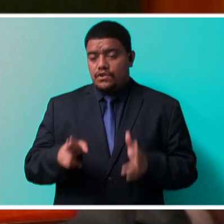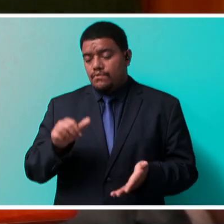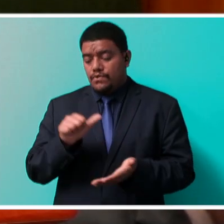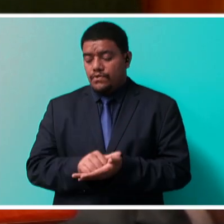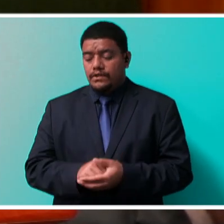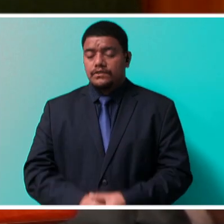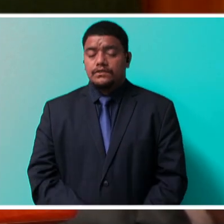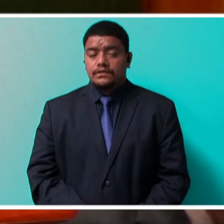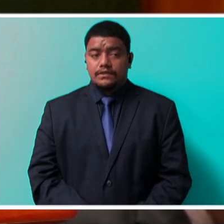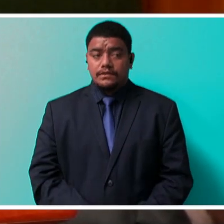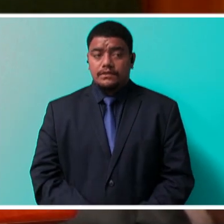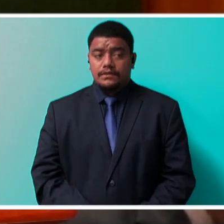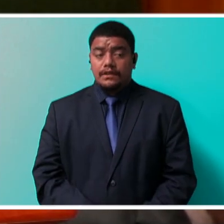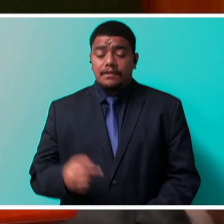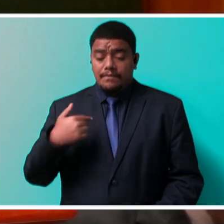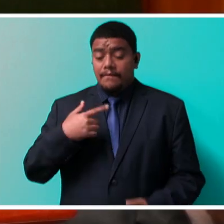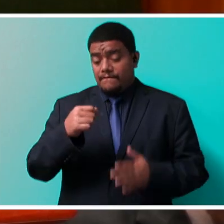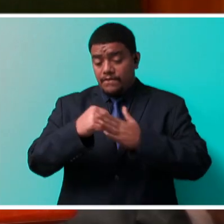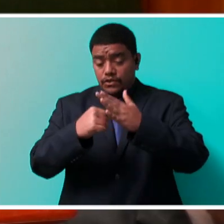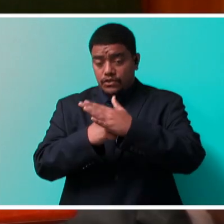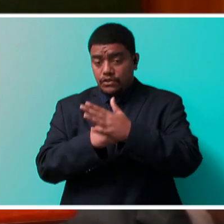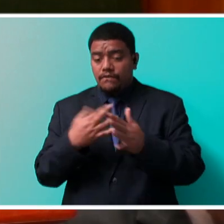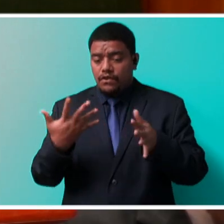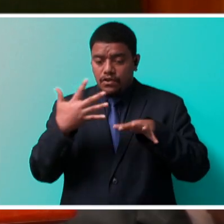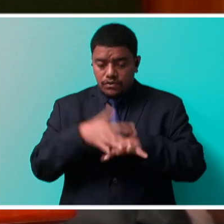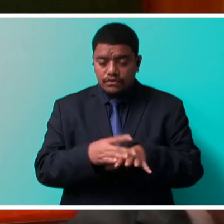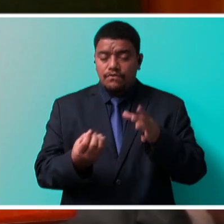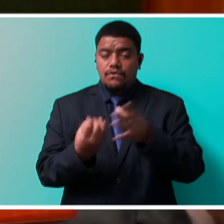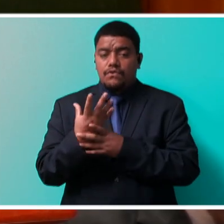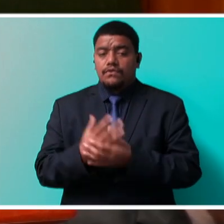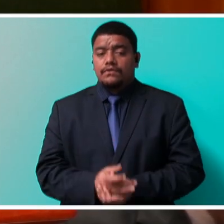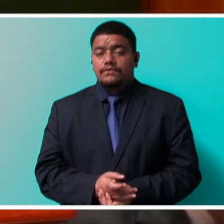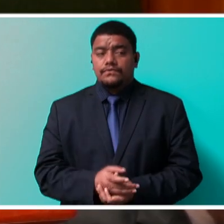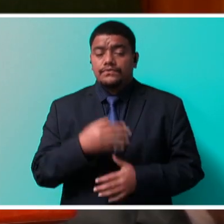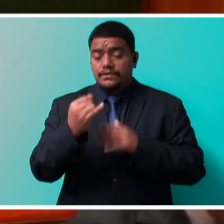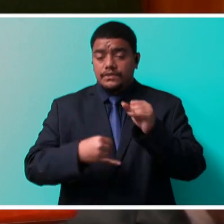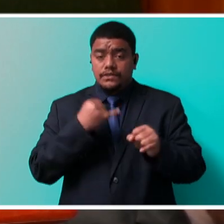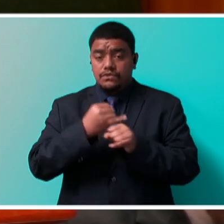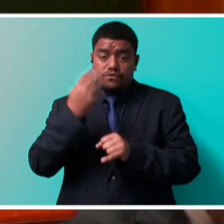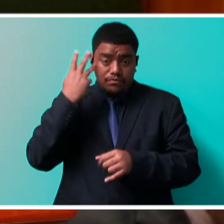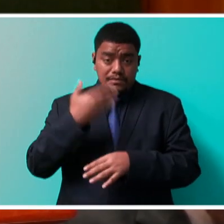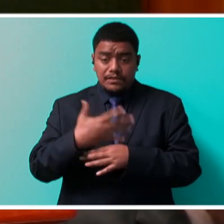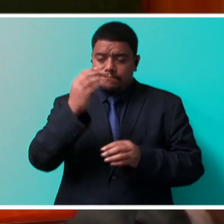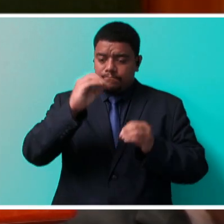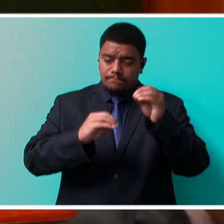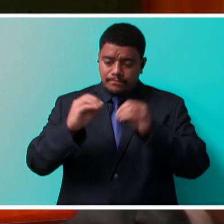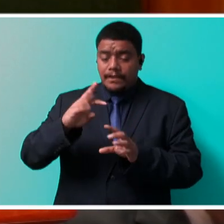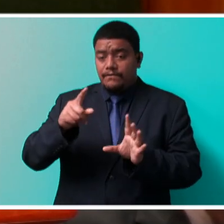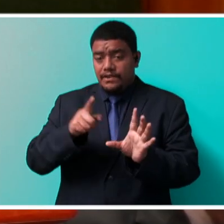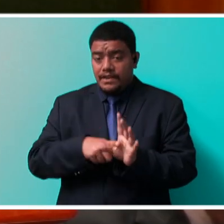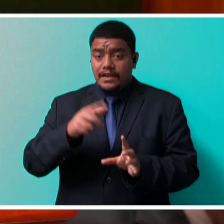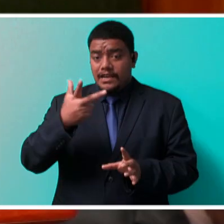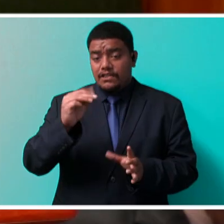obligation, and a foundation for inclusive and sustainable growth. International Women's Day, observed annually on 8th of March,